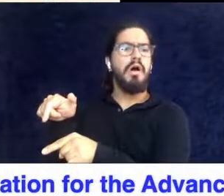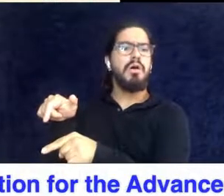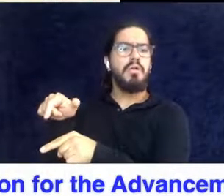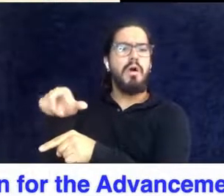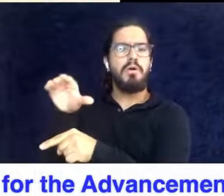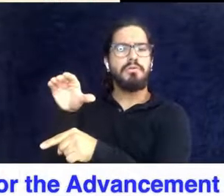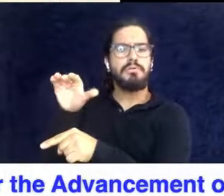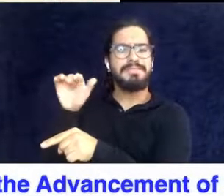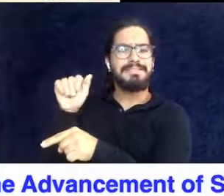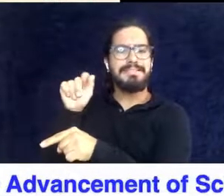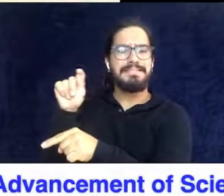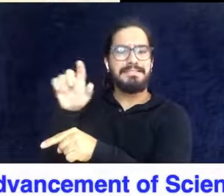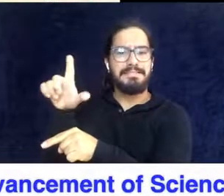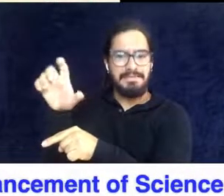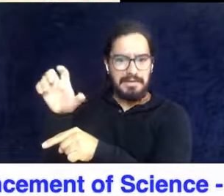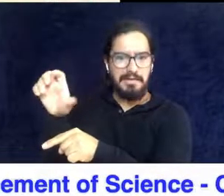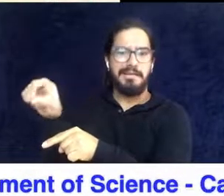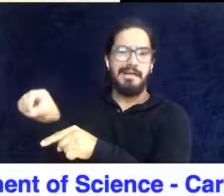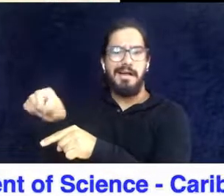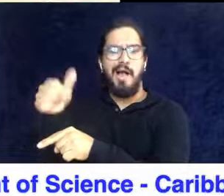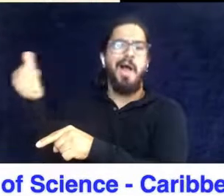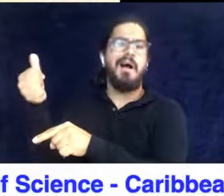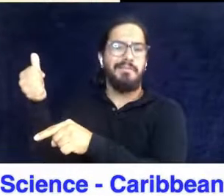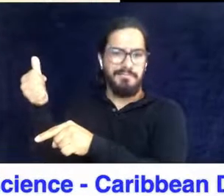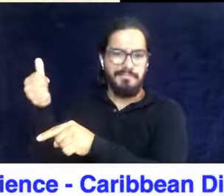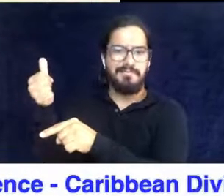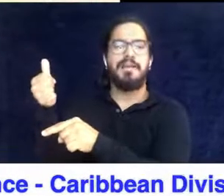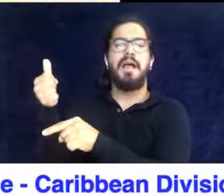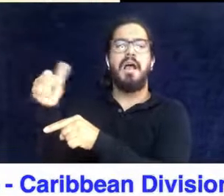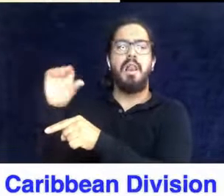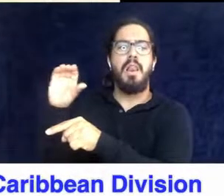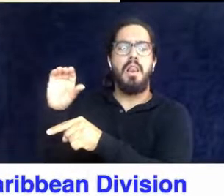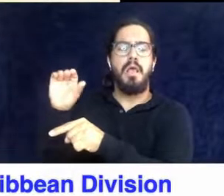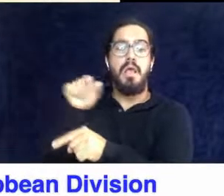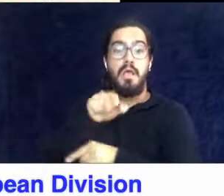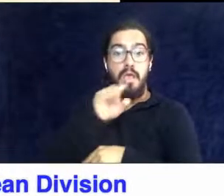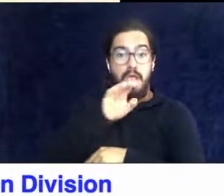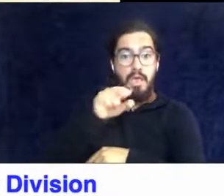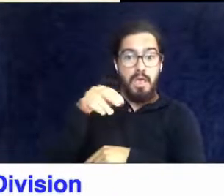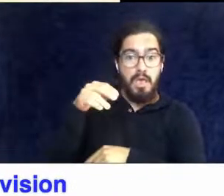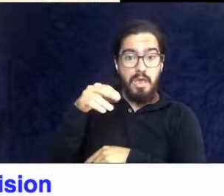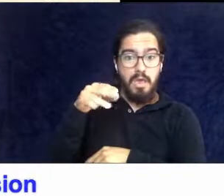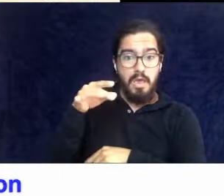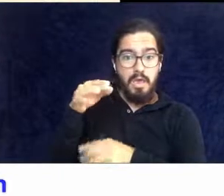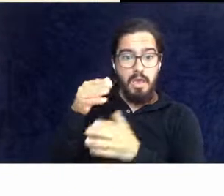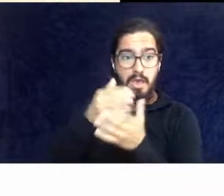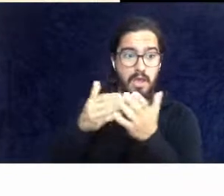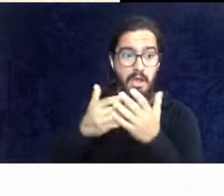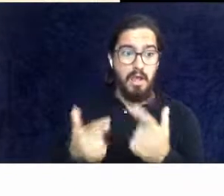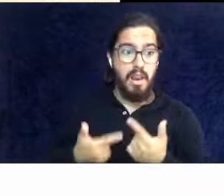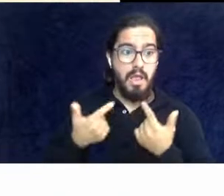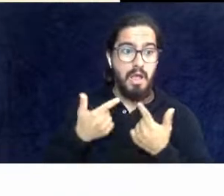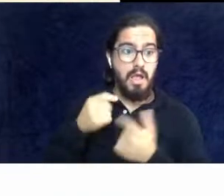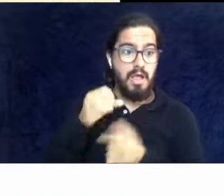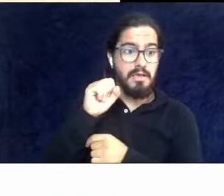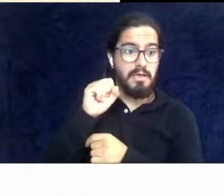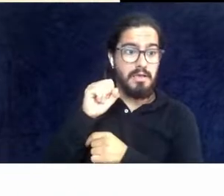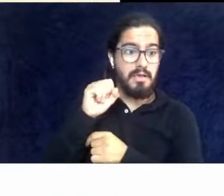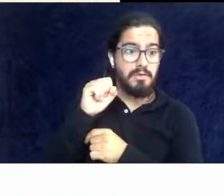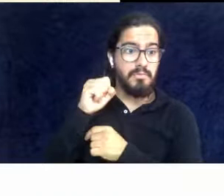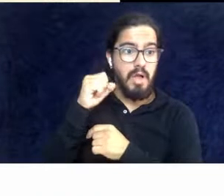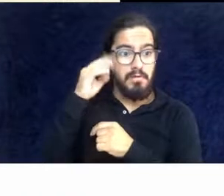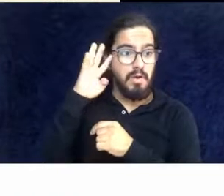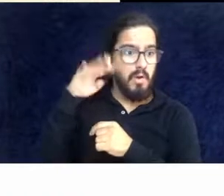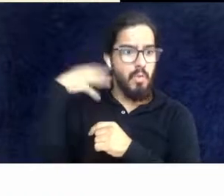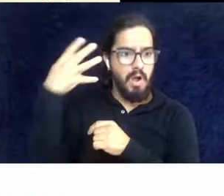separate according to sample site being panel B, the rumen samples of slick and wild, and panel C, the hindgut samples of slick and